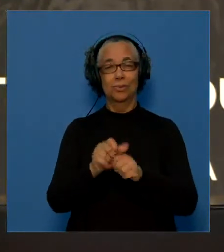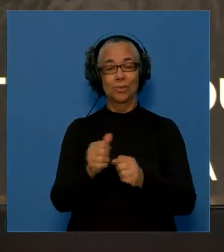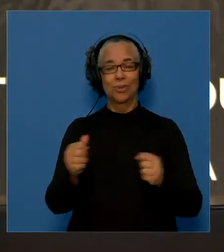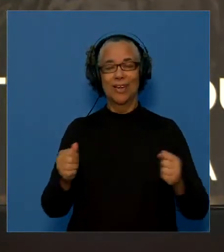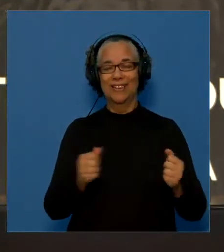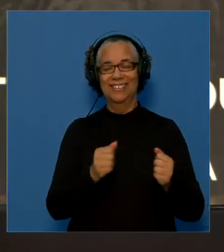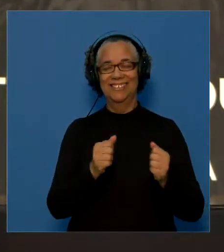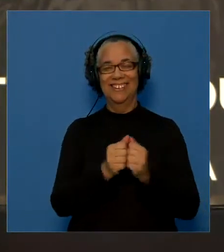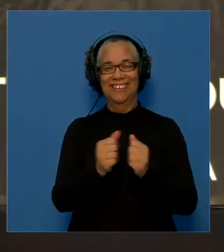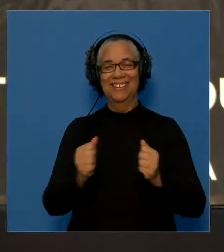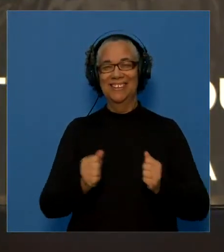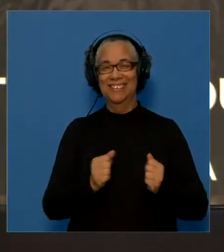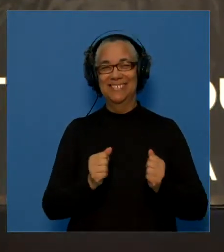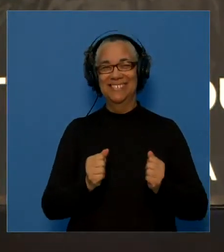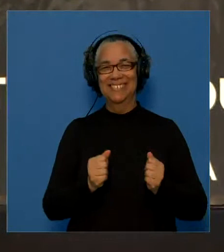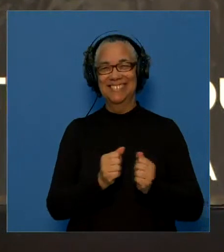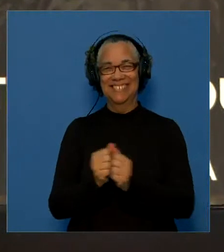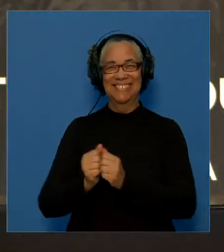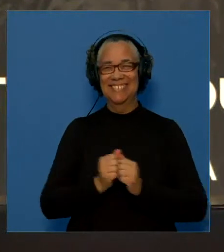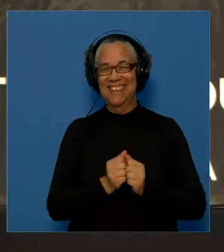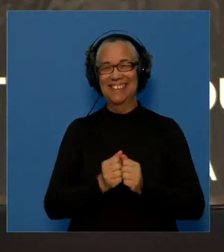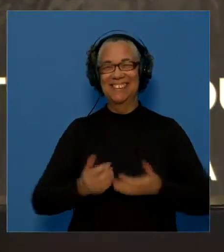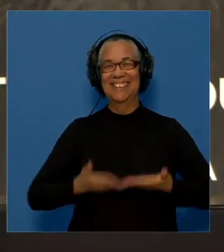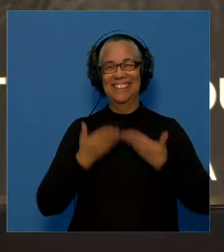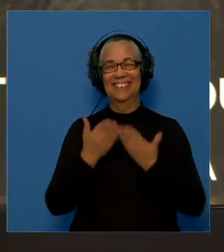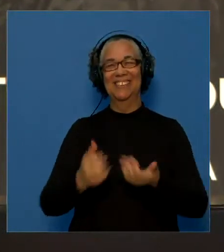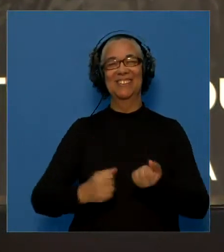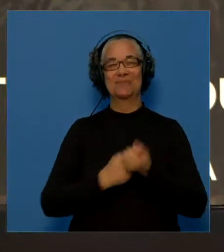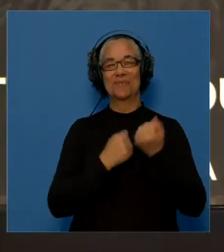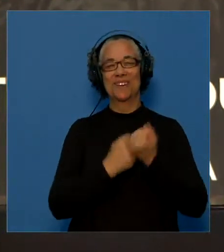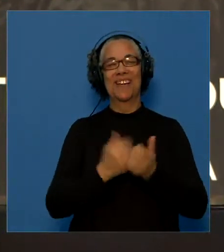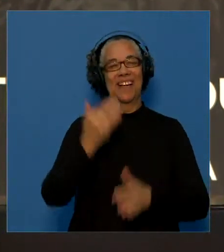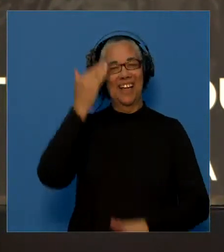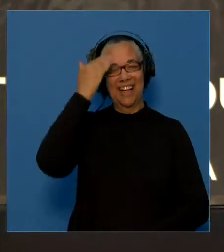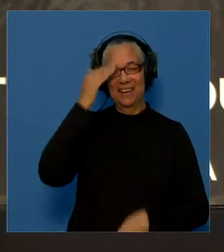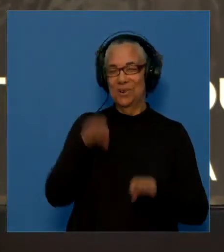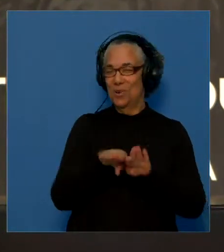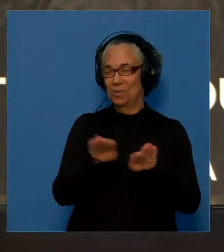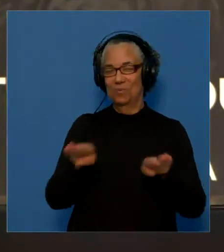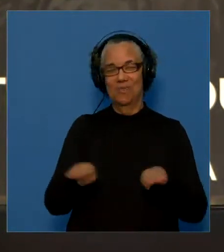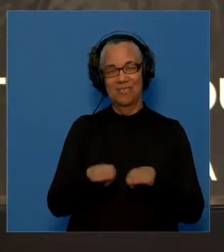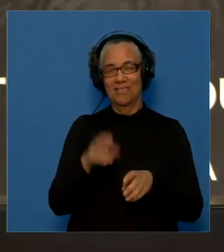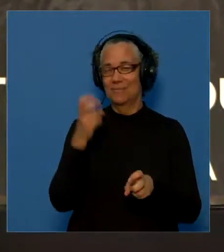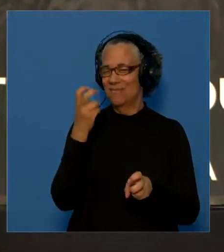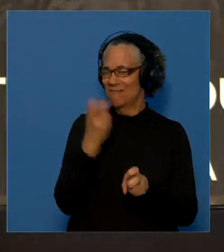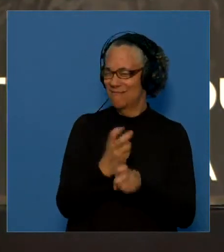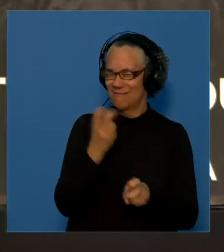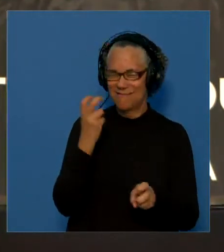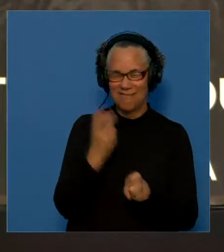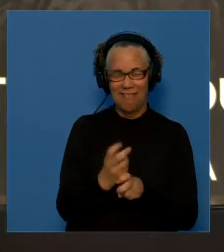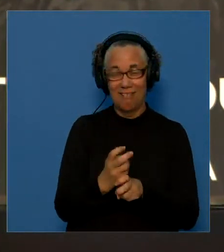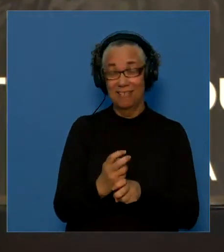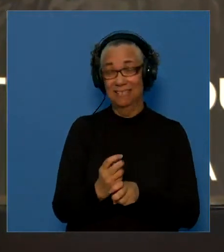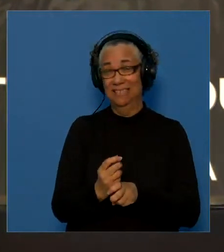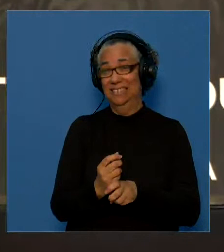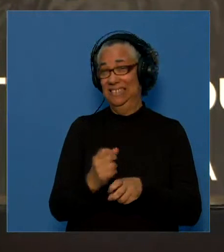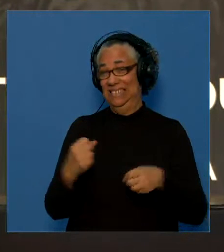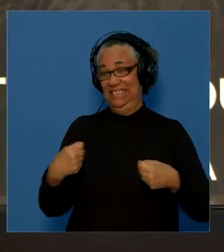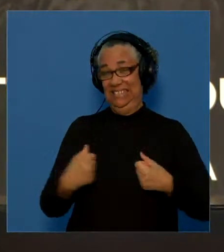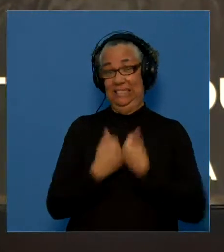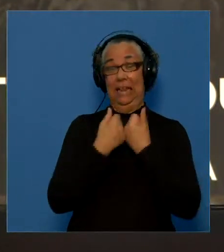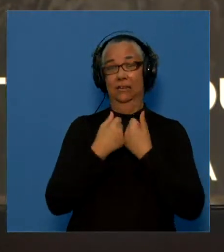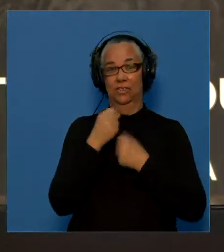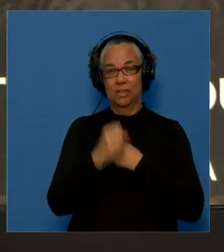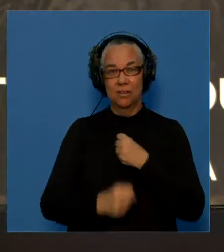support. I know, certainly, Bermuda, that it has been a difficult and challenging year. We